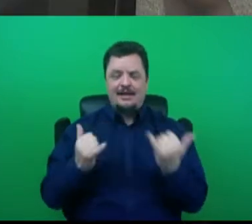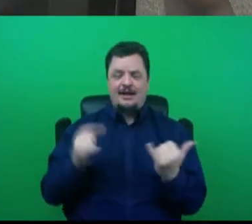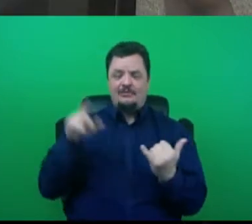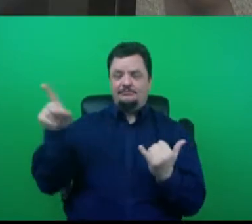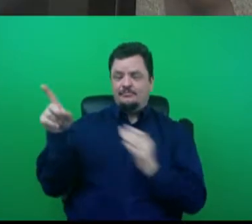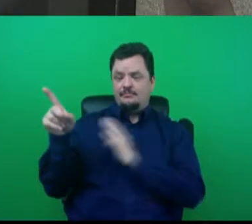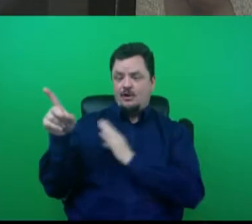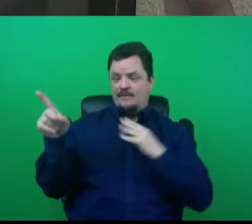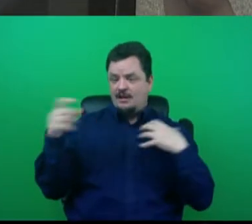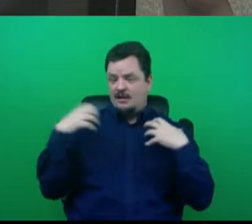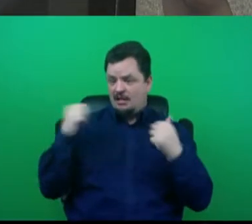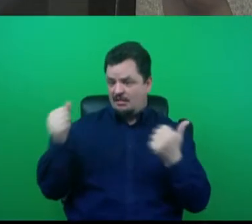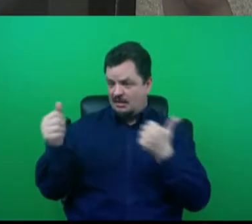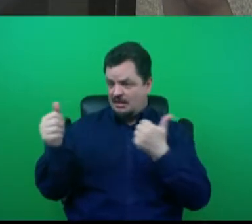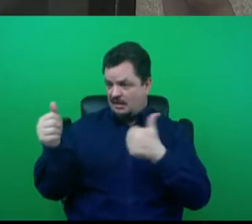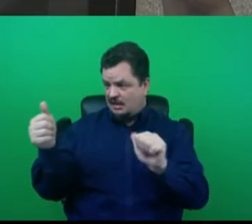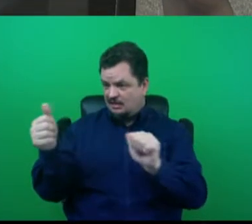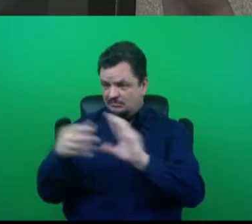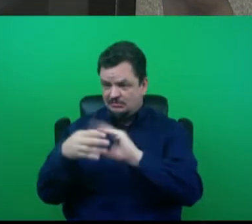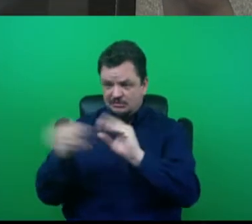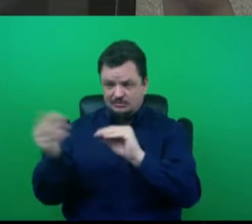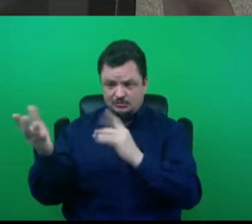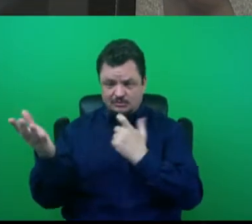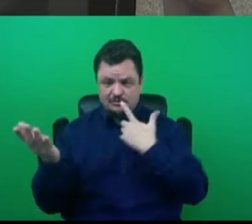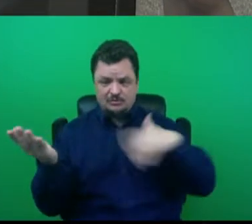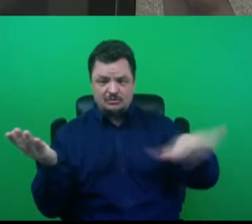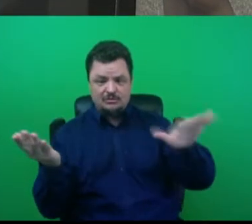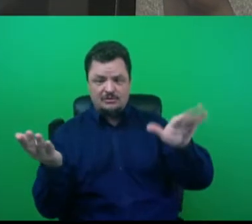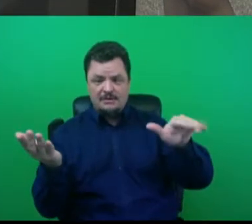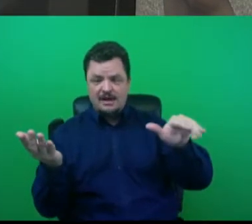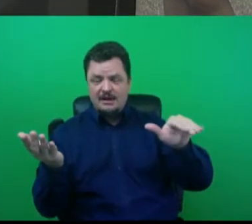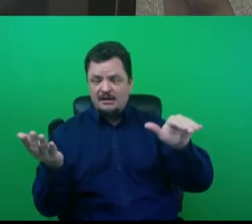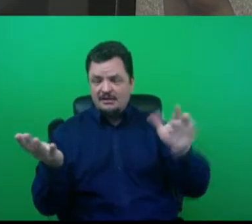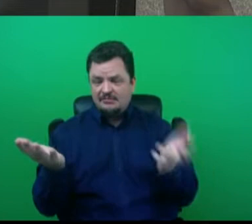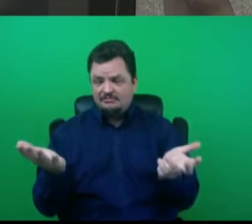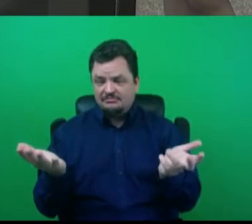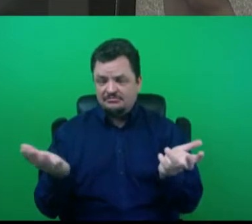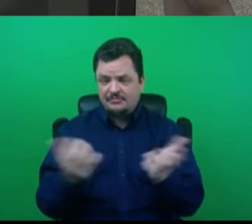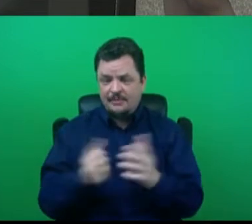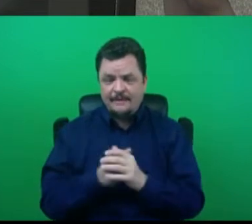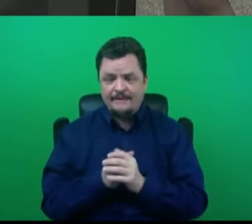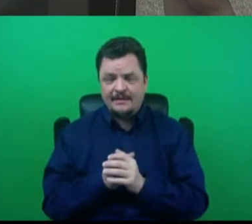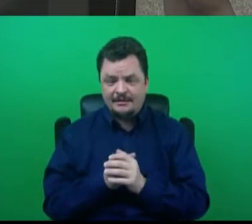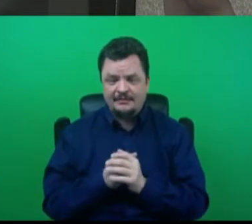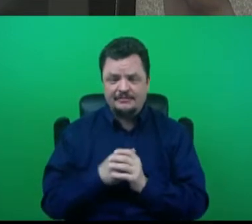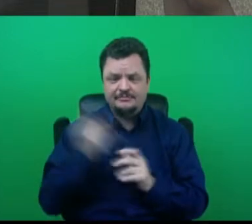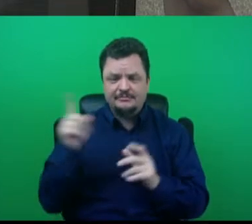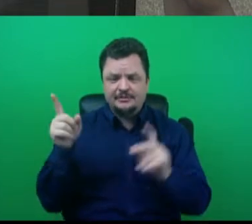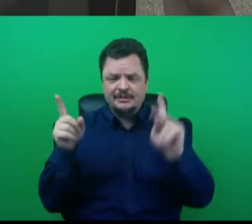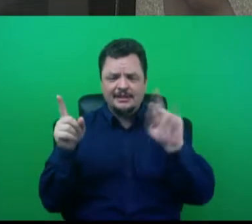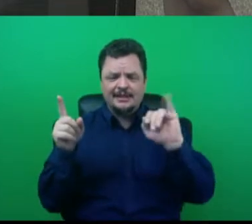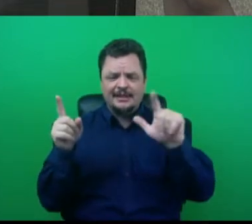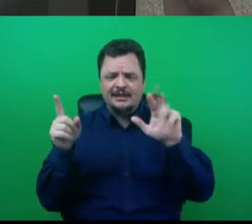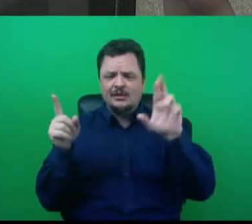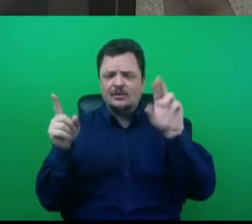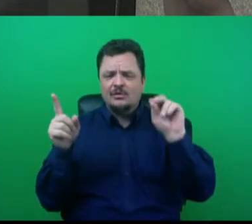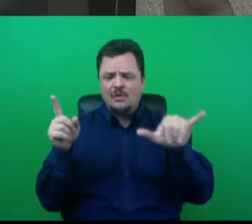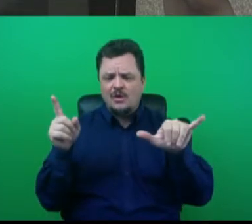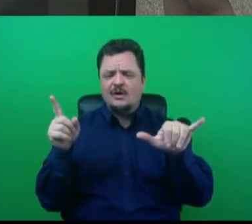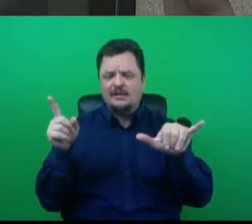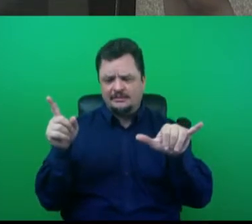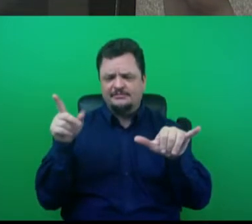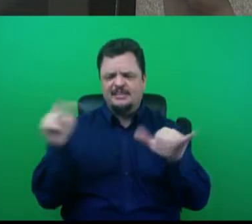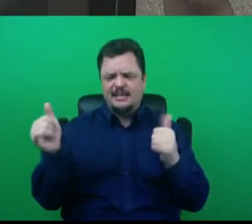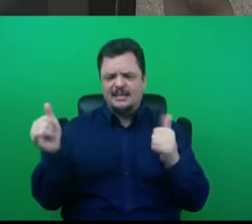to Kari Kilroy after 10 years. And Director Whelan. Want to make sure this